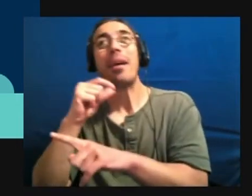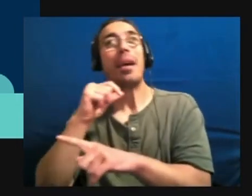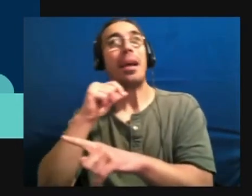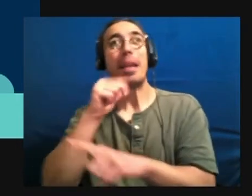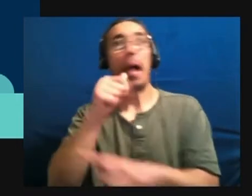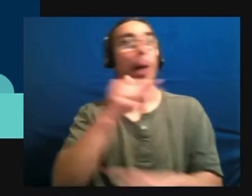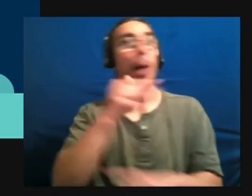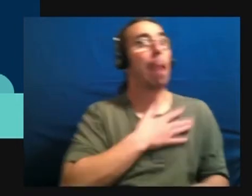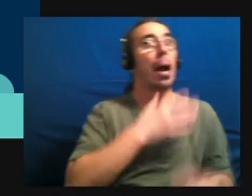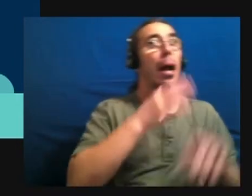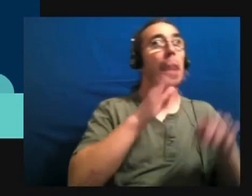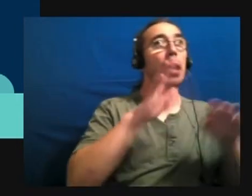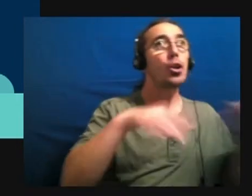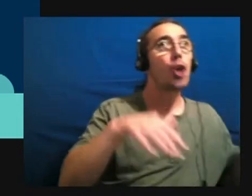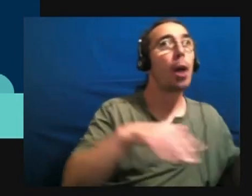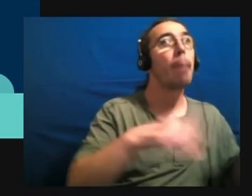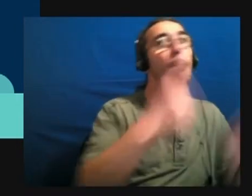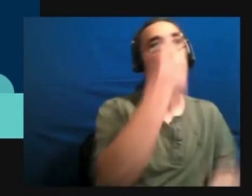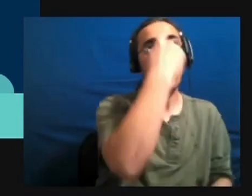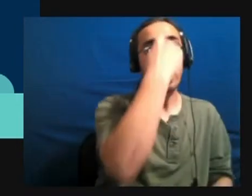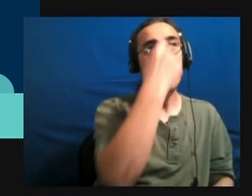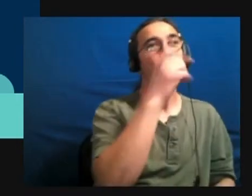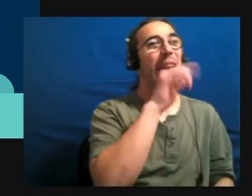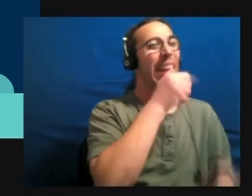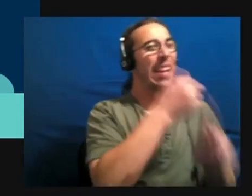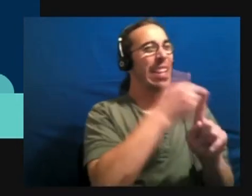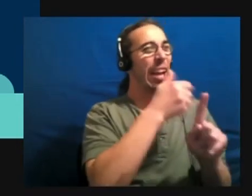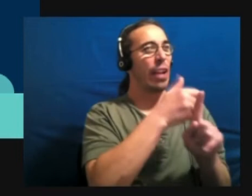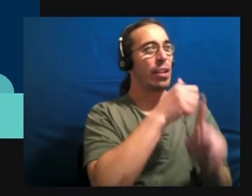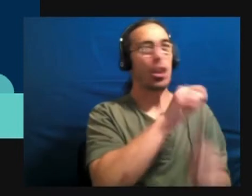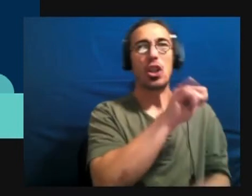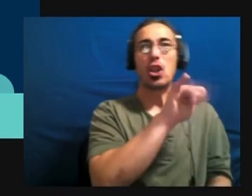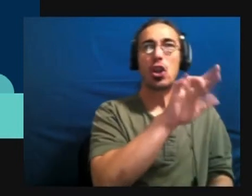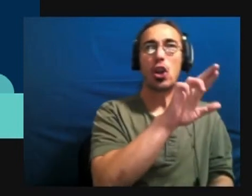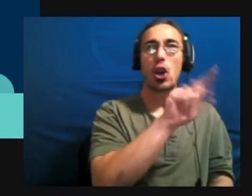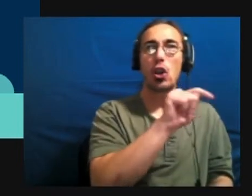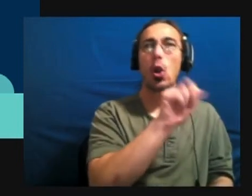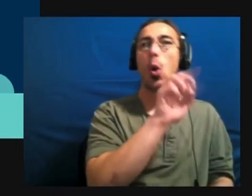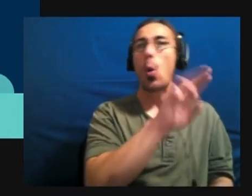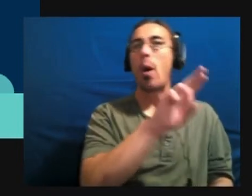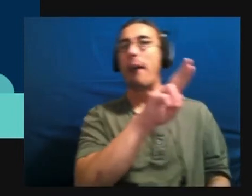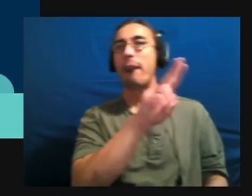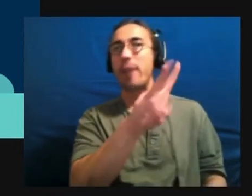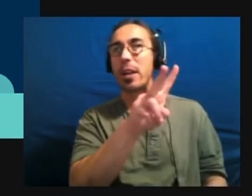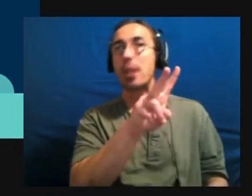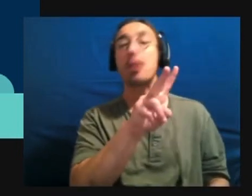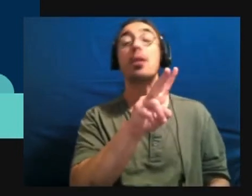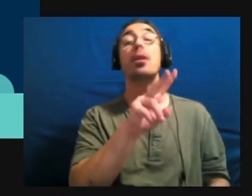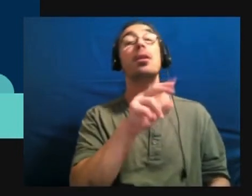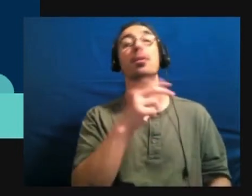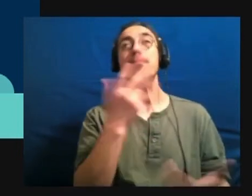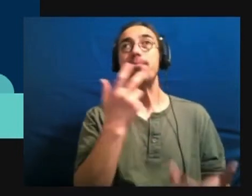child is an RV or a yurt and not a row house. And that's okay. You